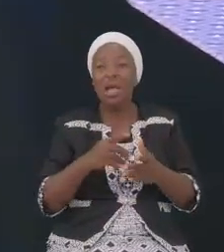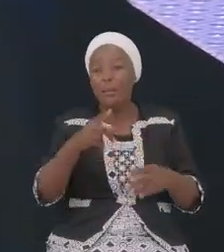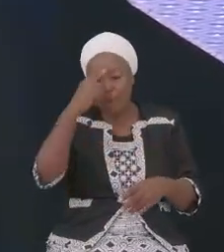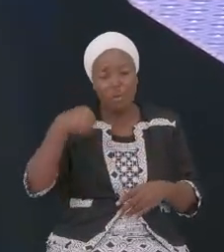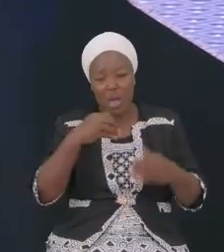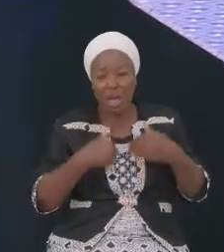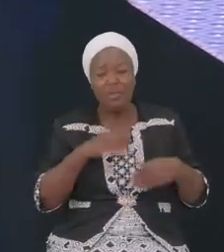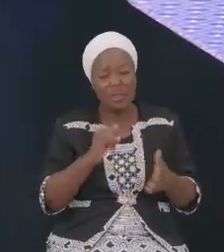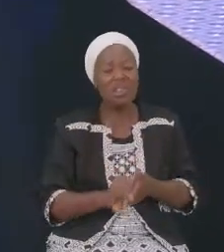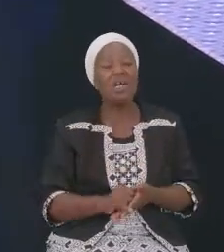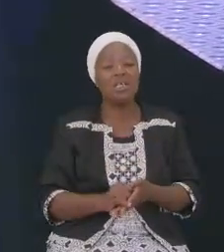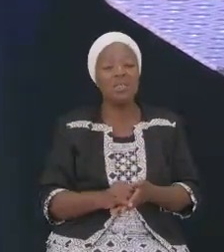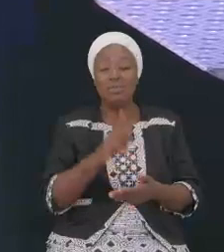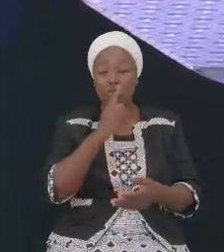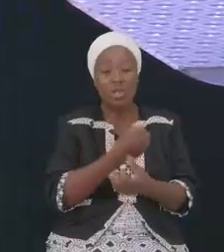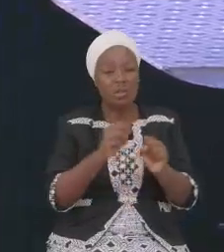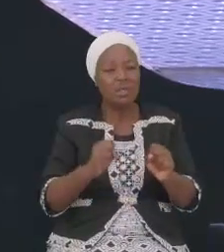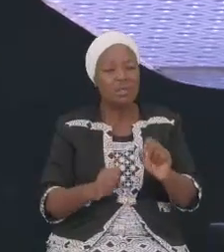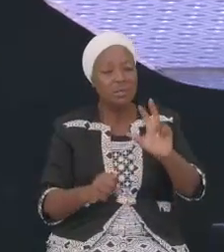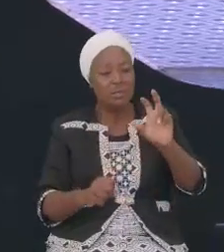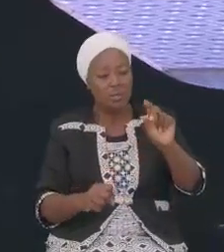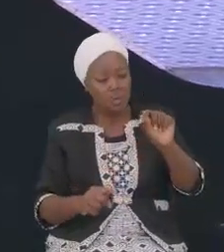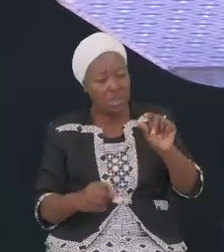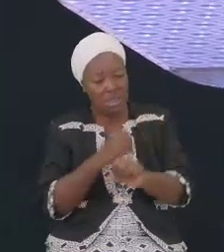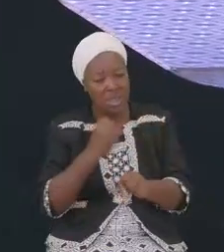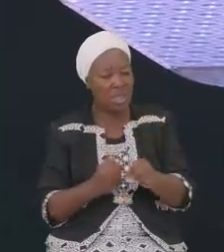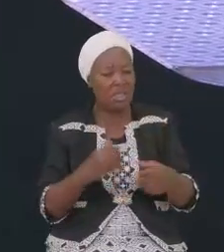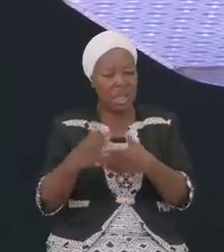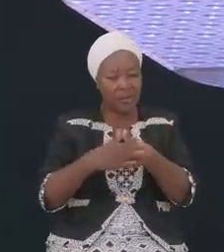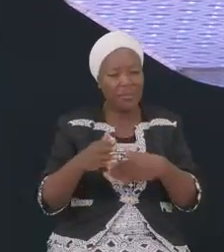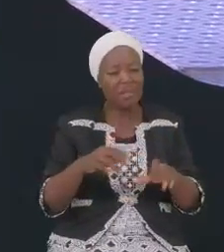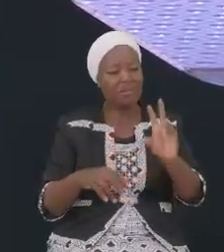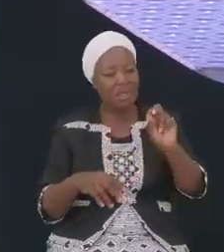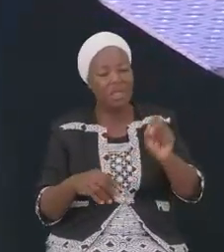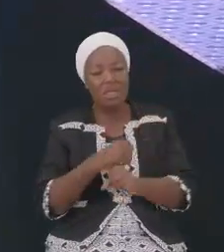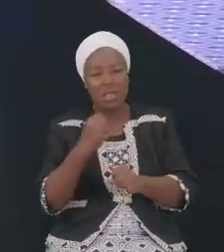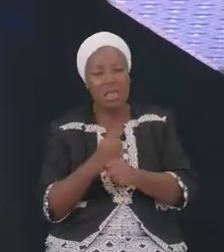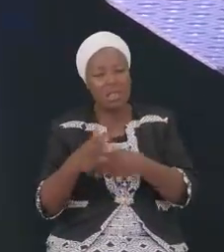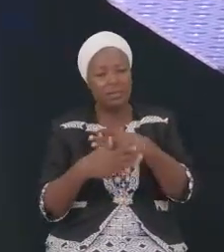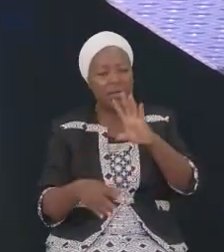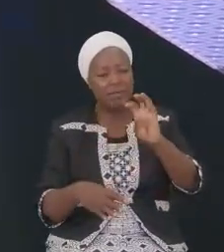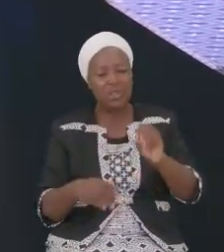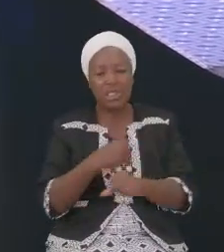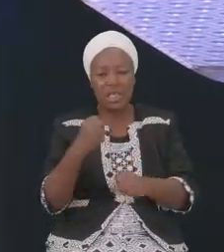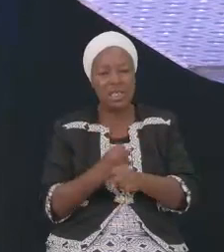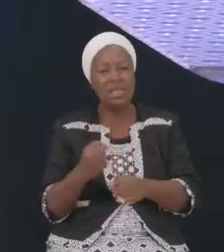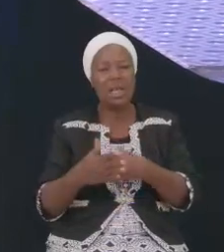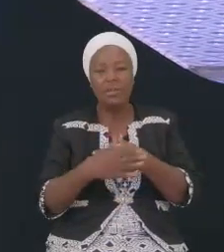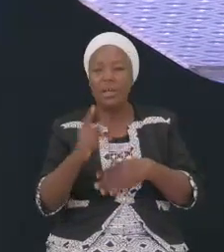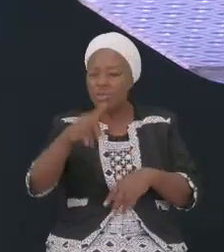20 years after, 30 years after, 40 years after, you cannot stand on that